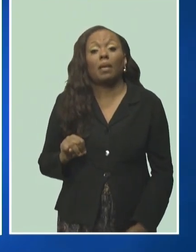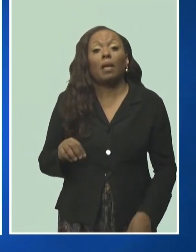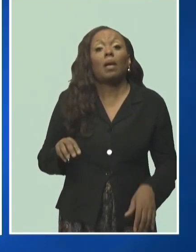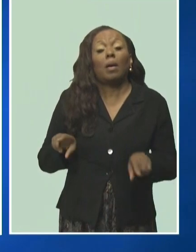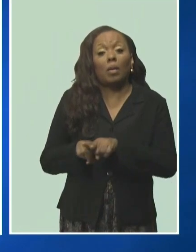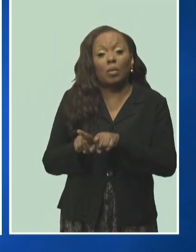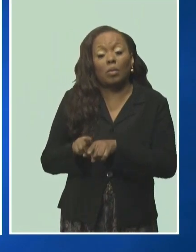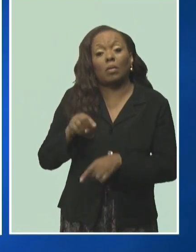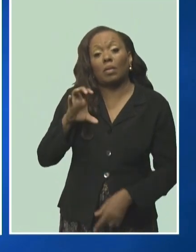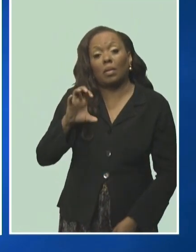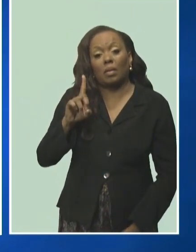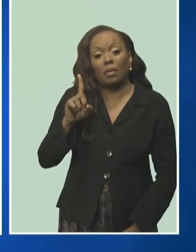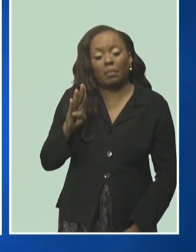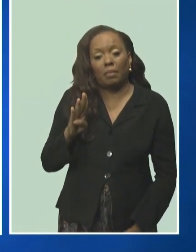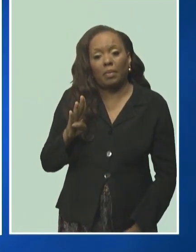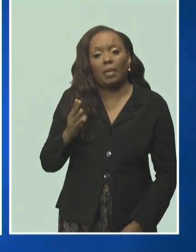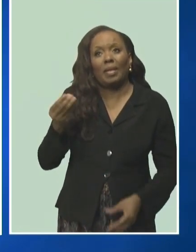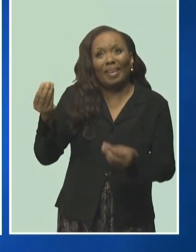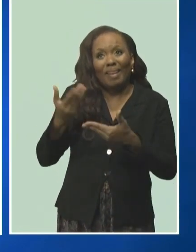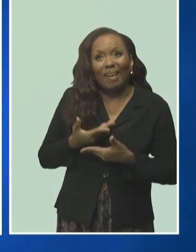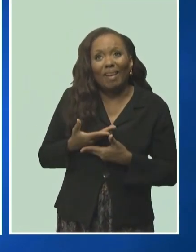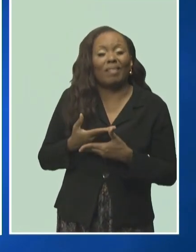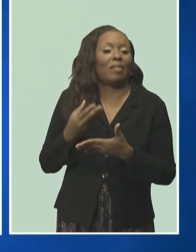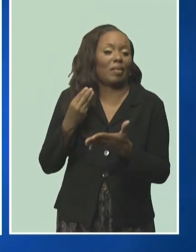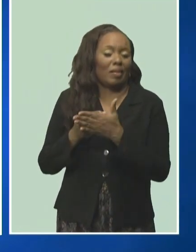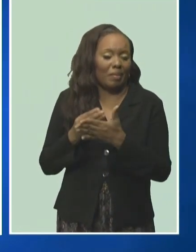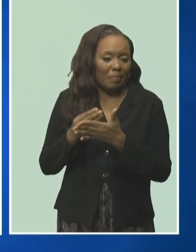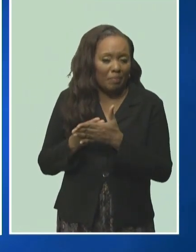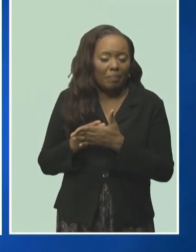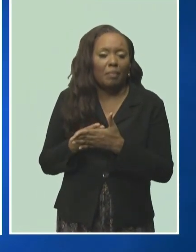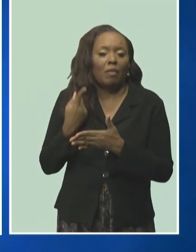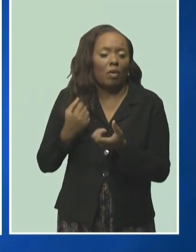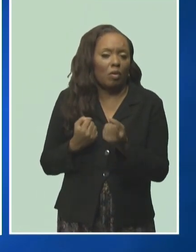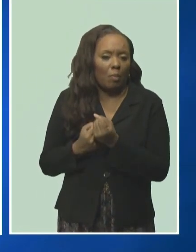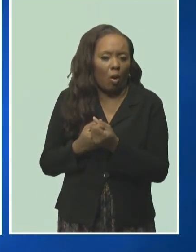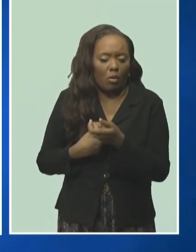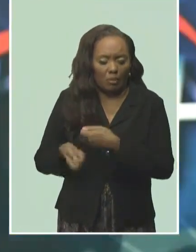Development Bank and other banks to assist us with mains replacement.